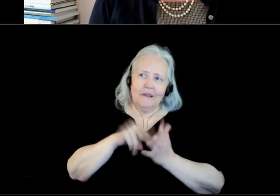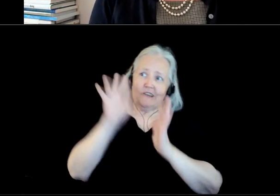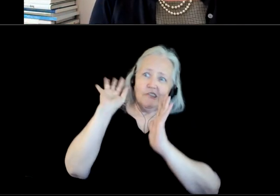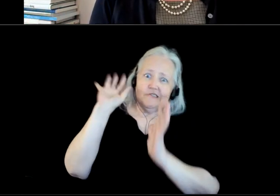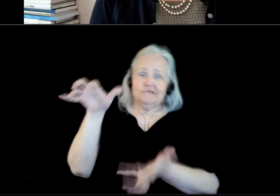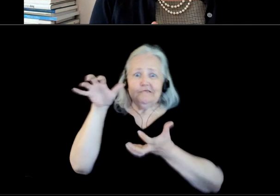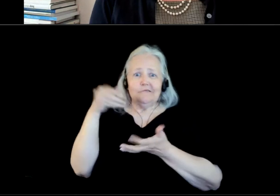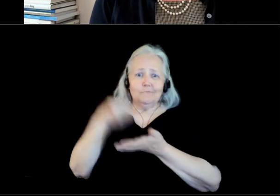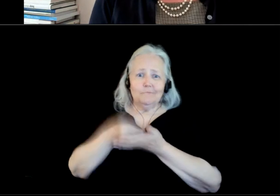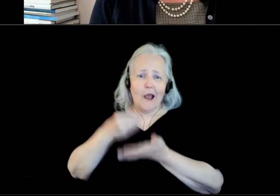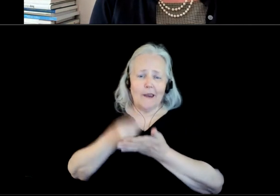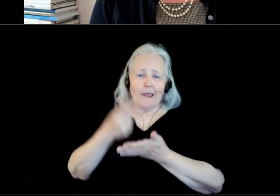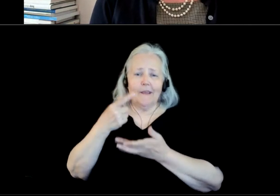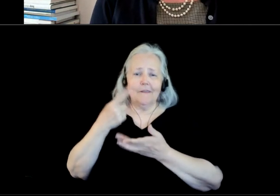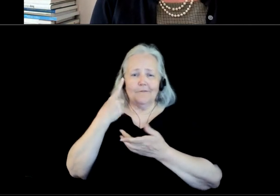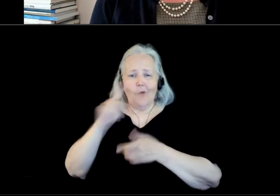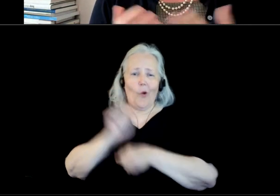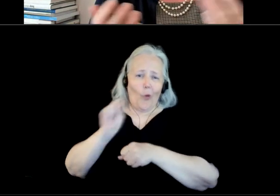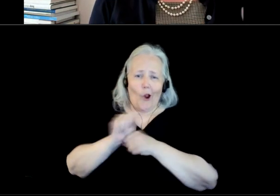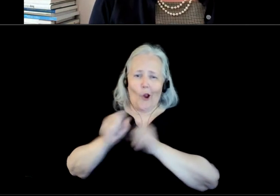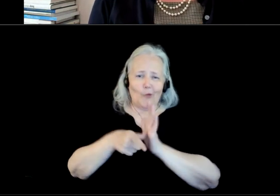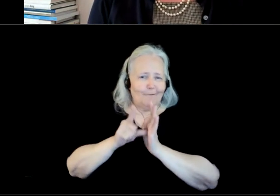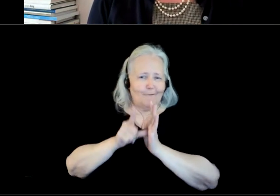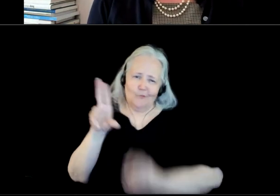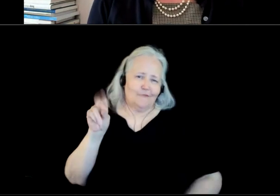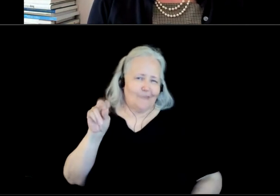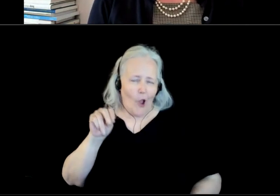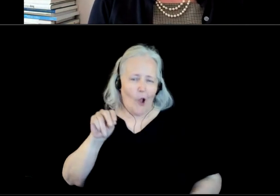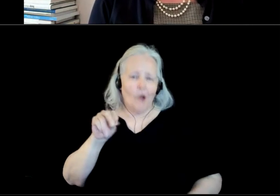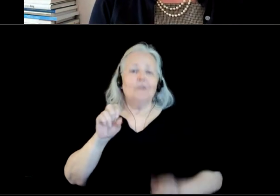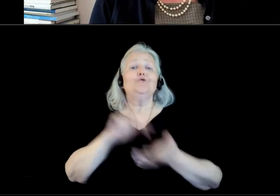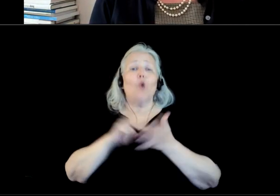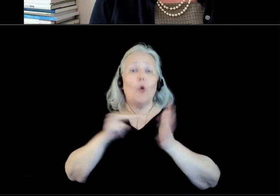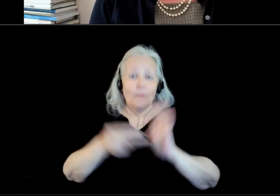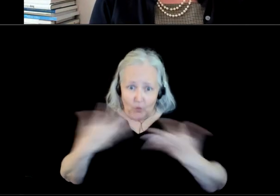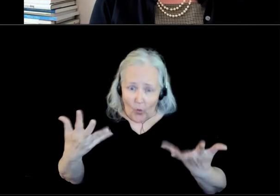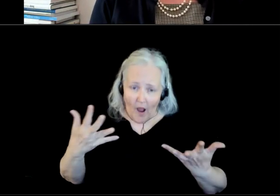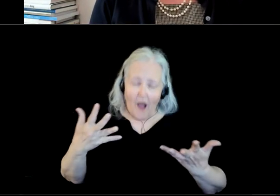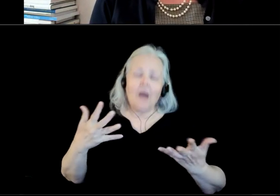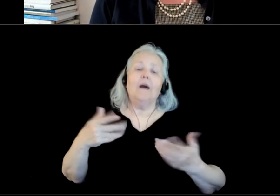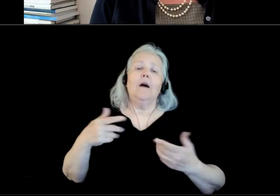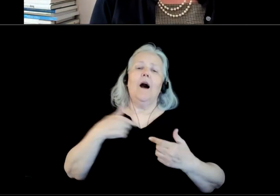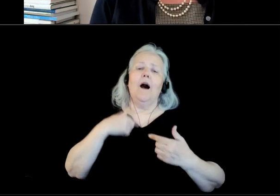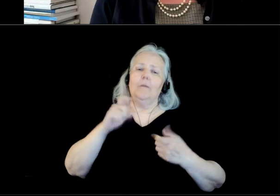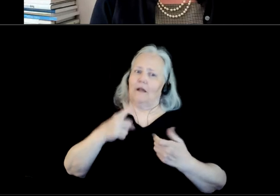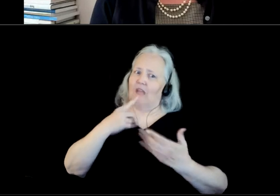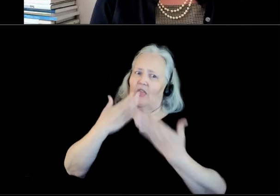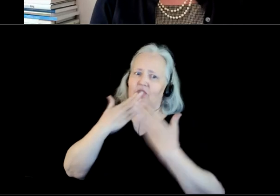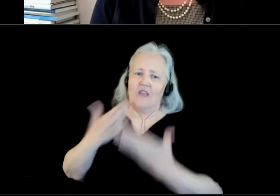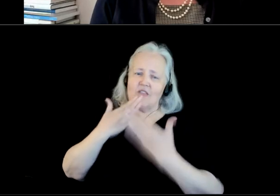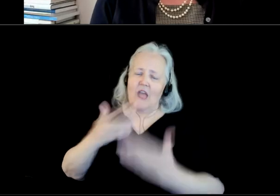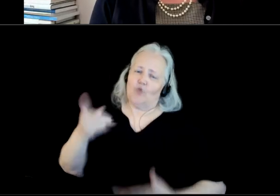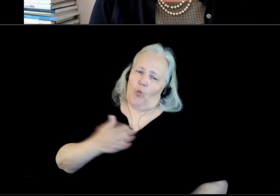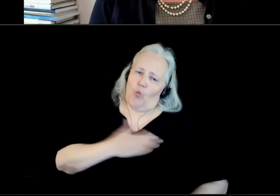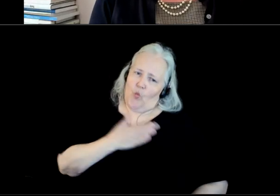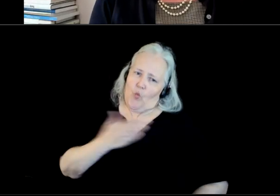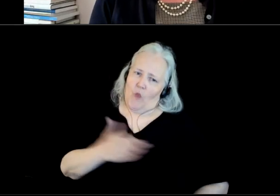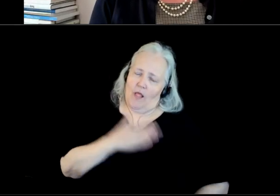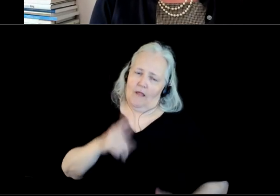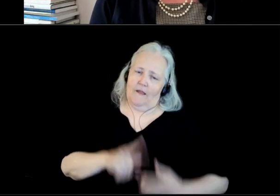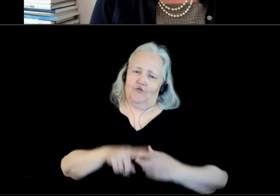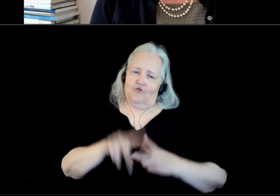reviewer. So in particular, I just would say thank you in advance. The generosity and attention to detail